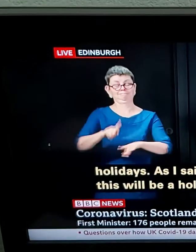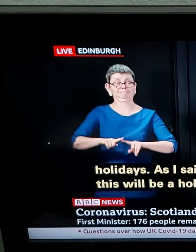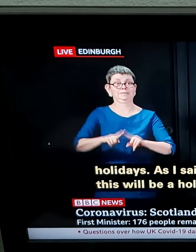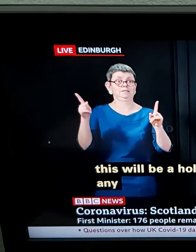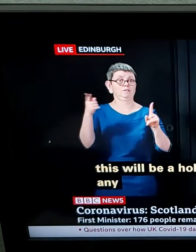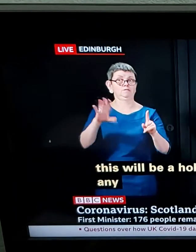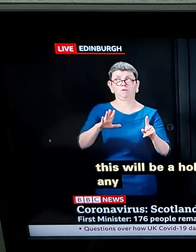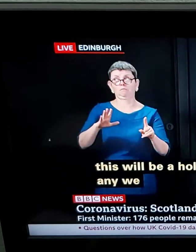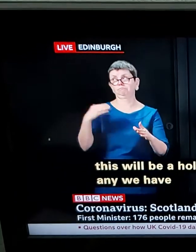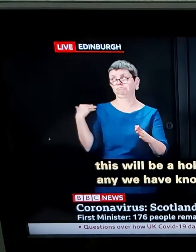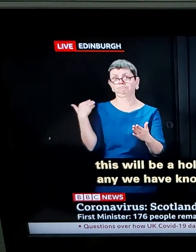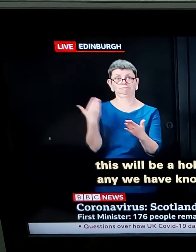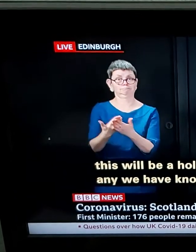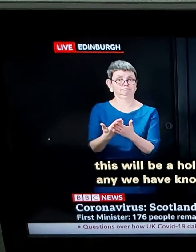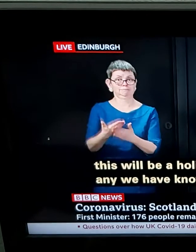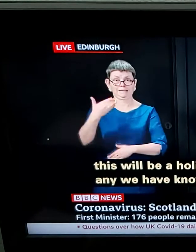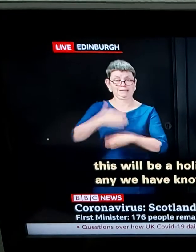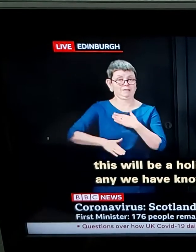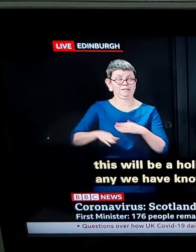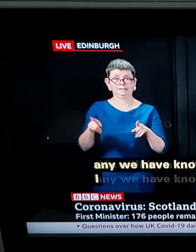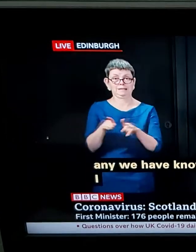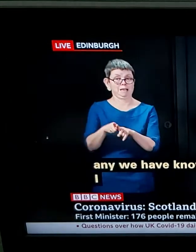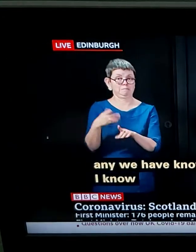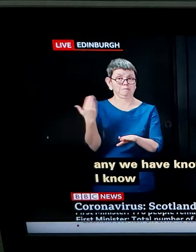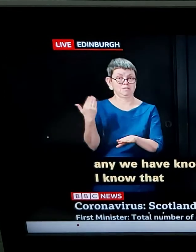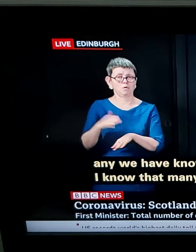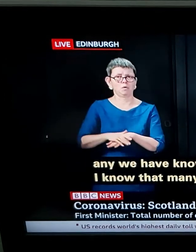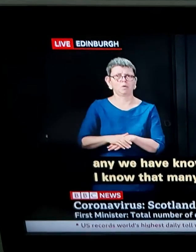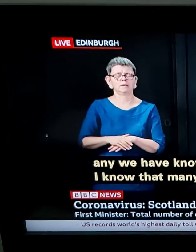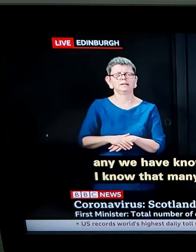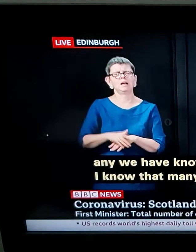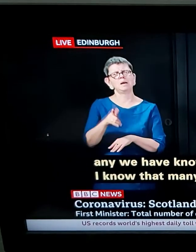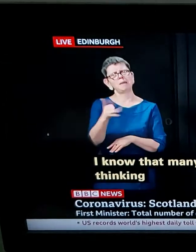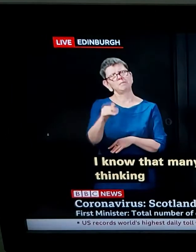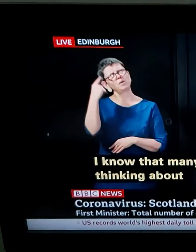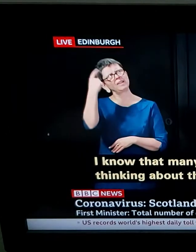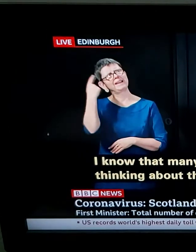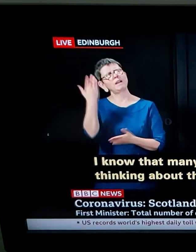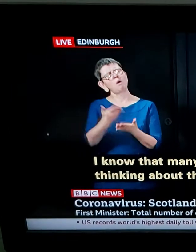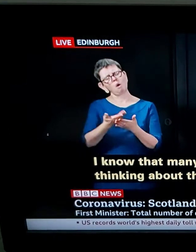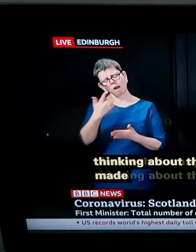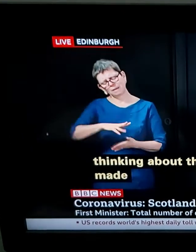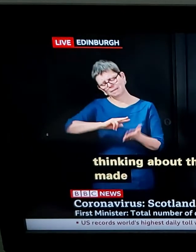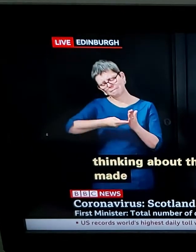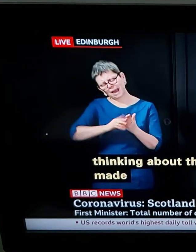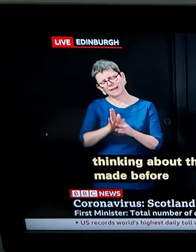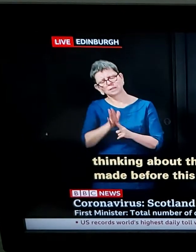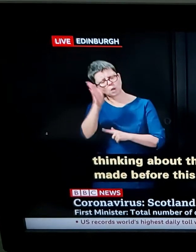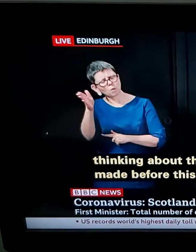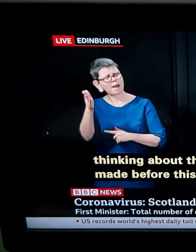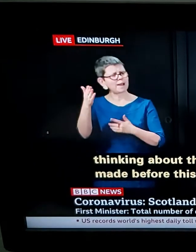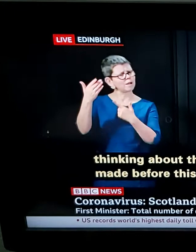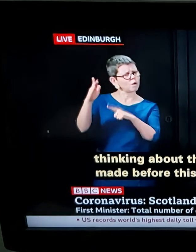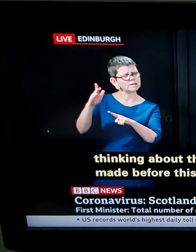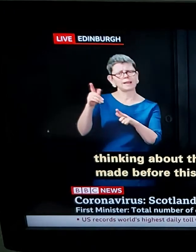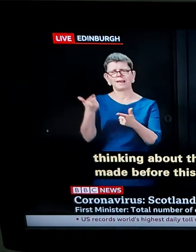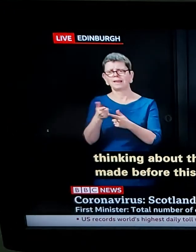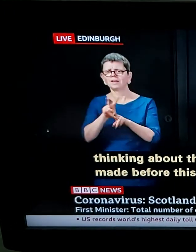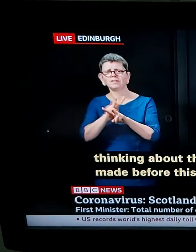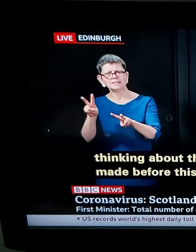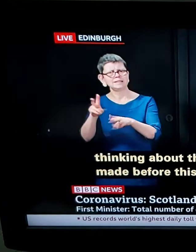lifetimes. I know that many people will be thinking about the plans they had made before this epidemic struck to get away and to